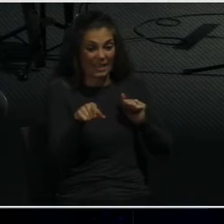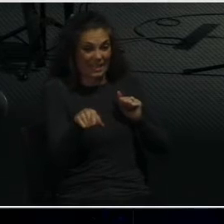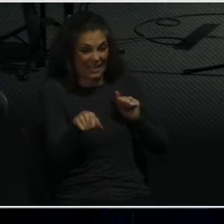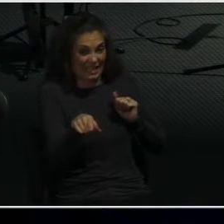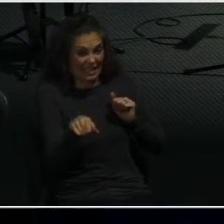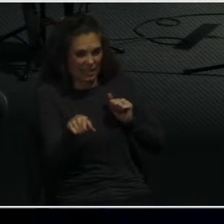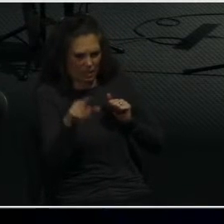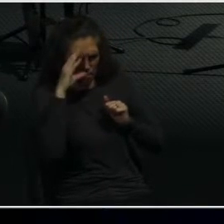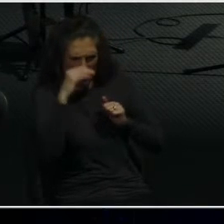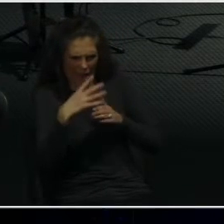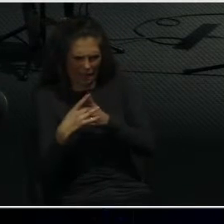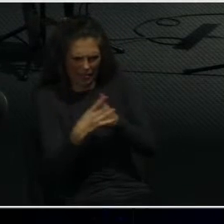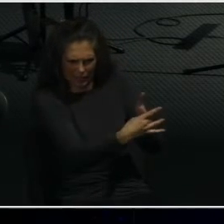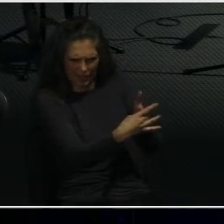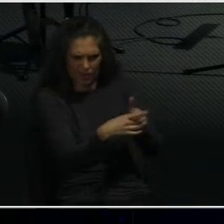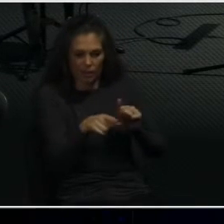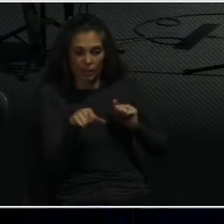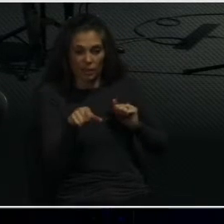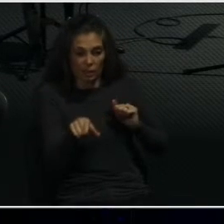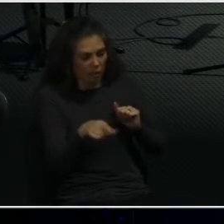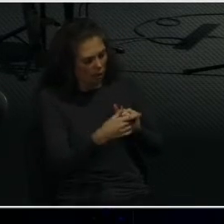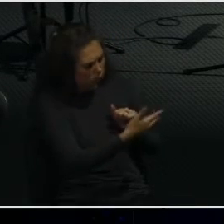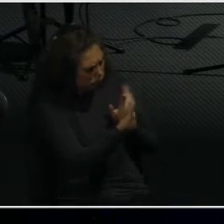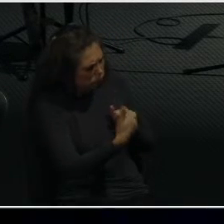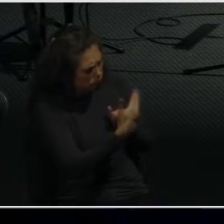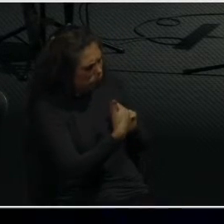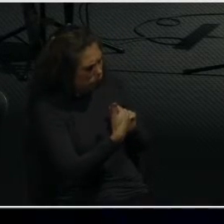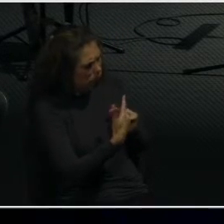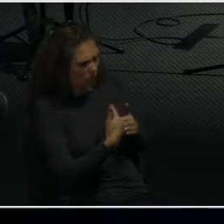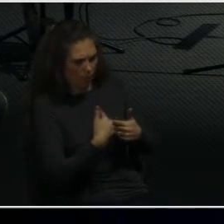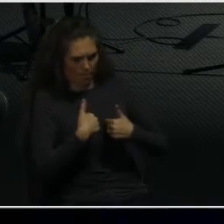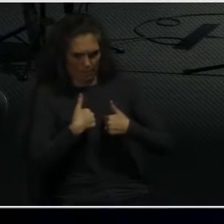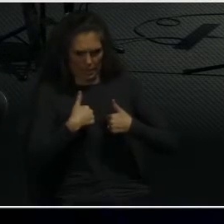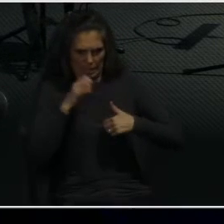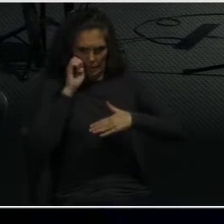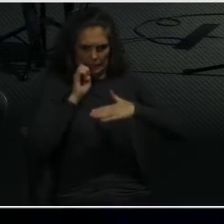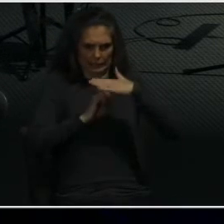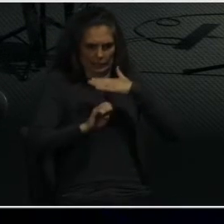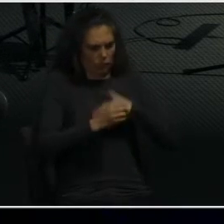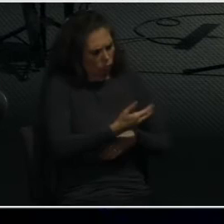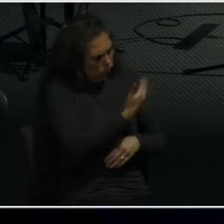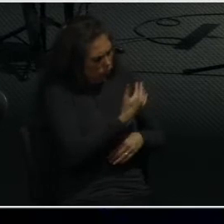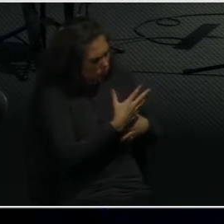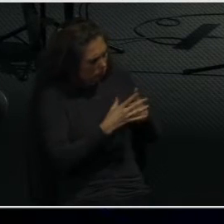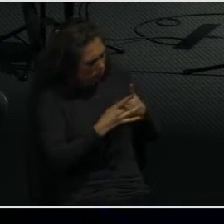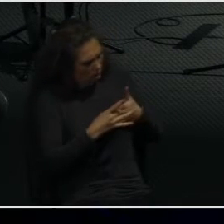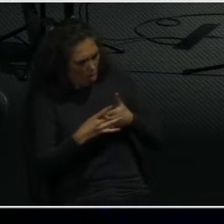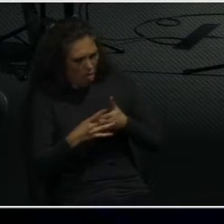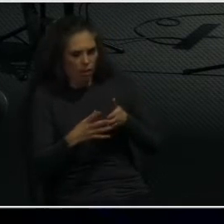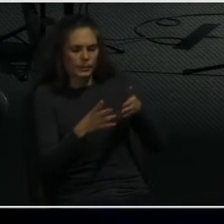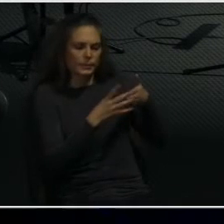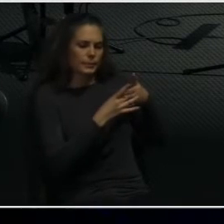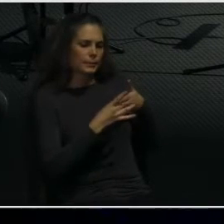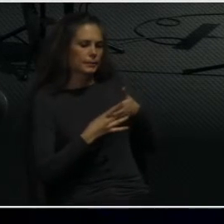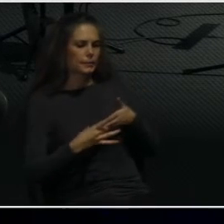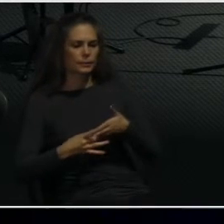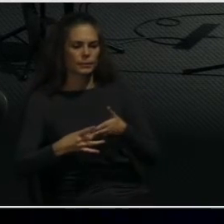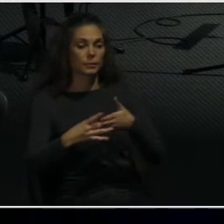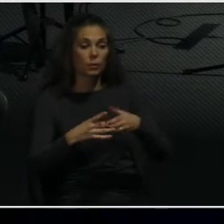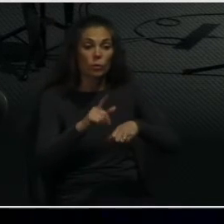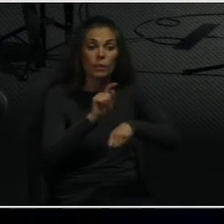me, Ezekiel, back to the door of the temple, and behold, water was issuing from below the threshold of the